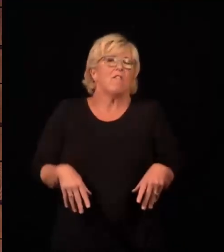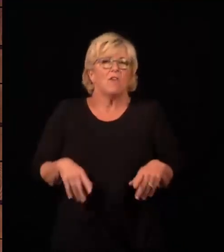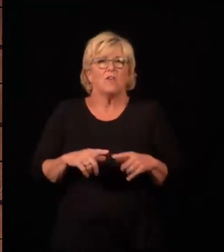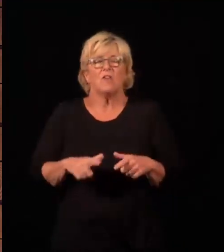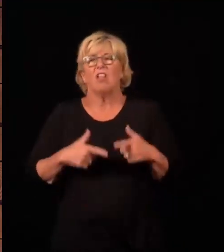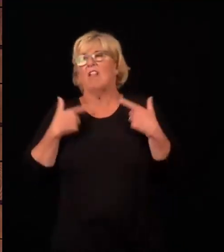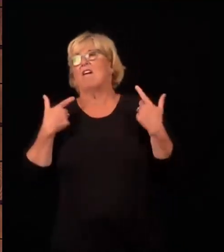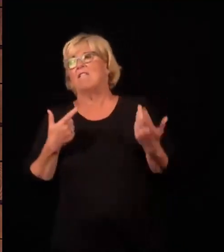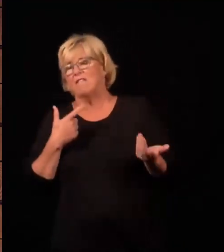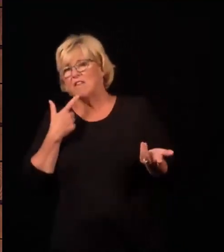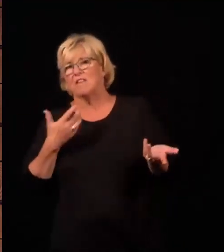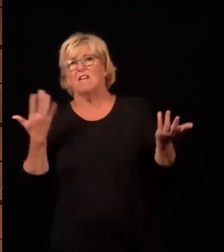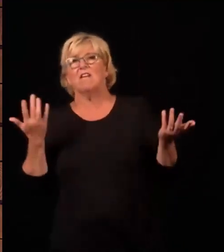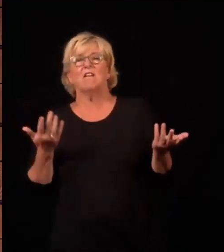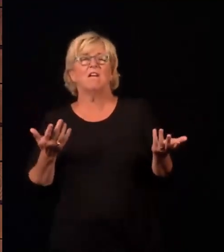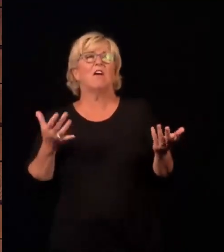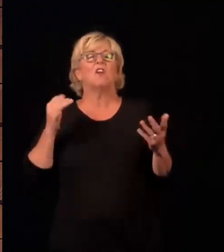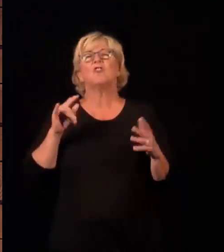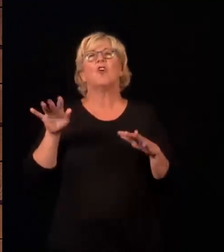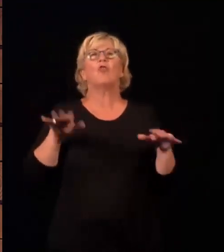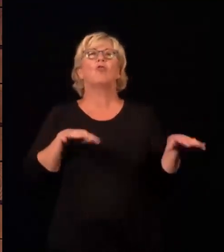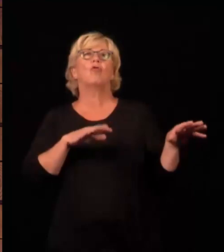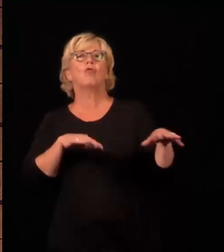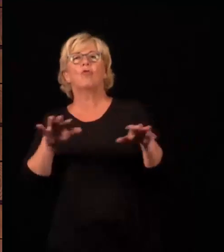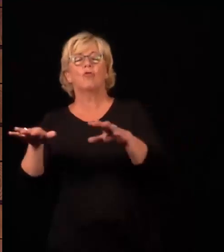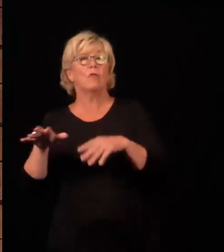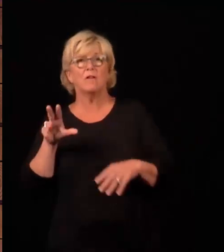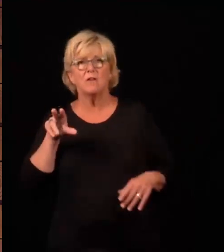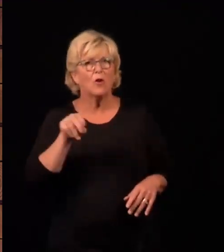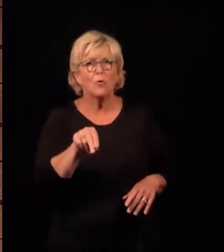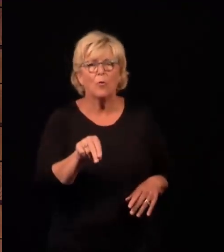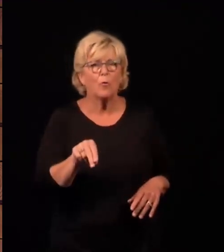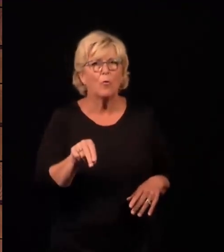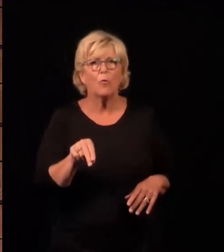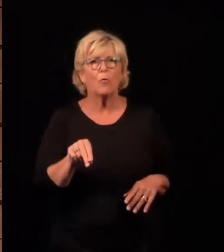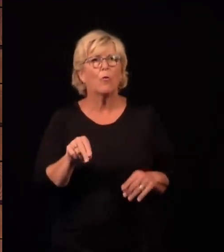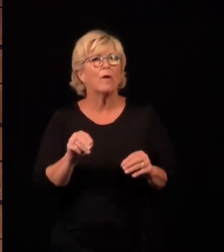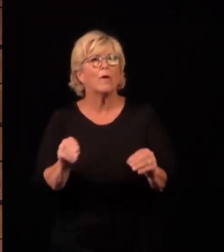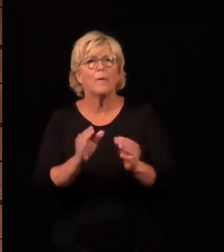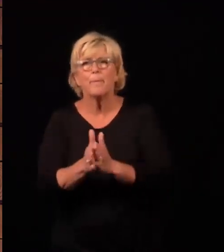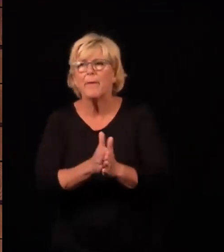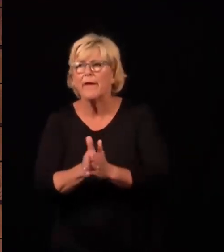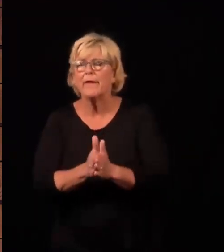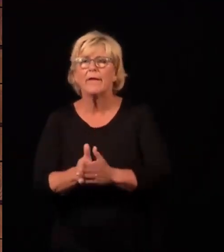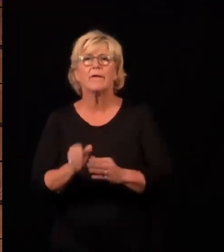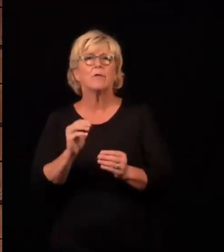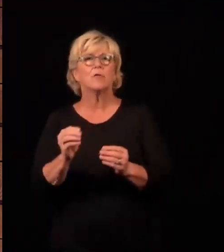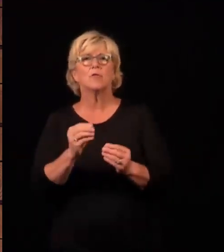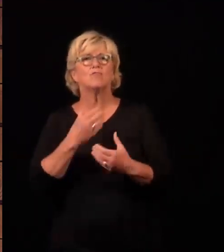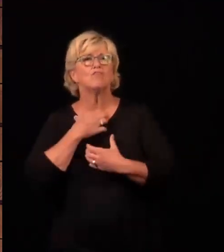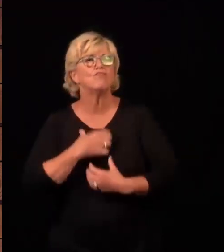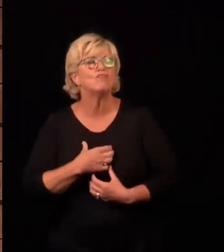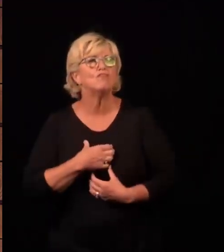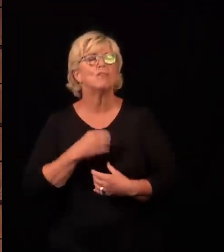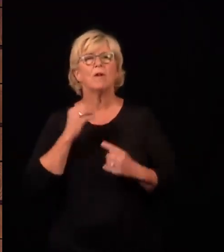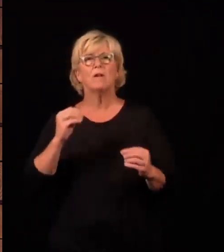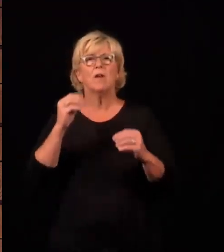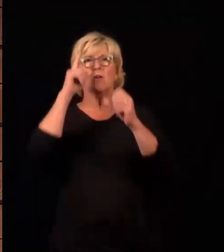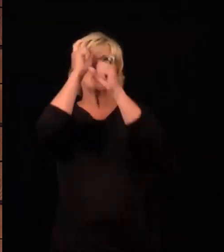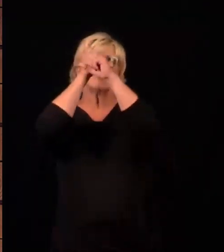life and just kind of floating through your existence. No ambition, no desires, no dreams,